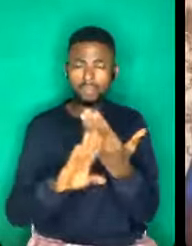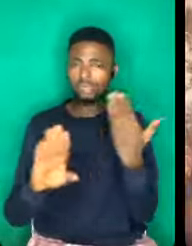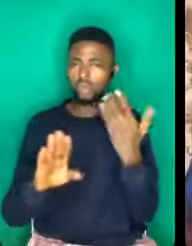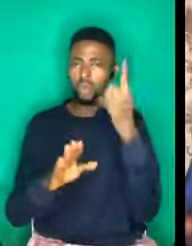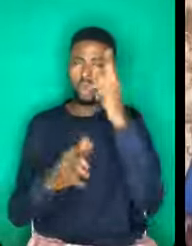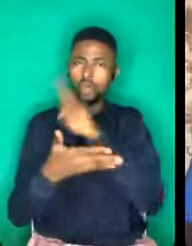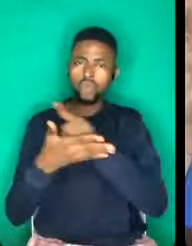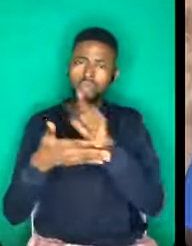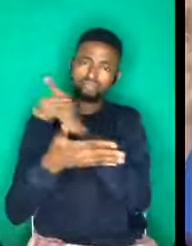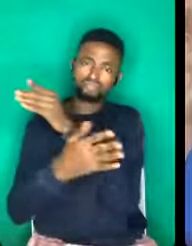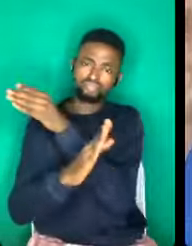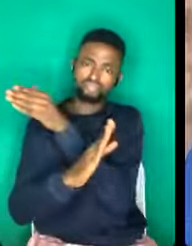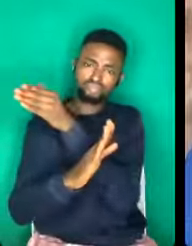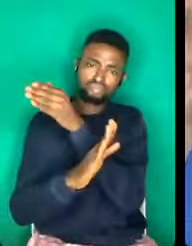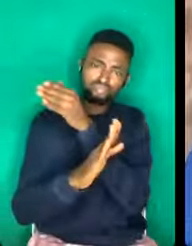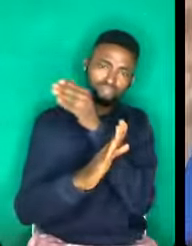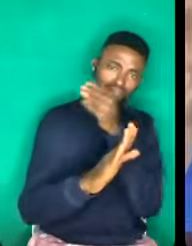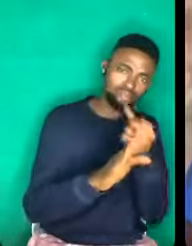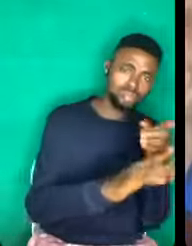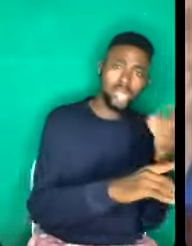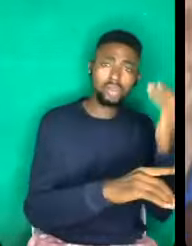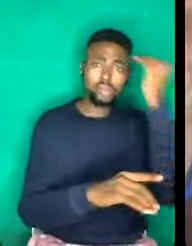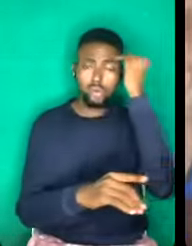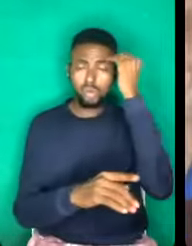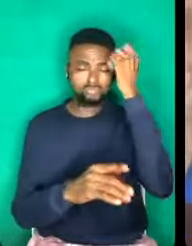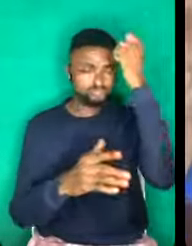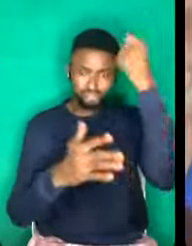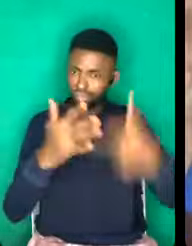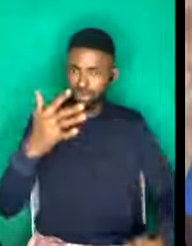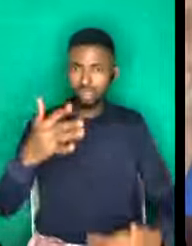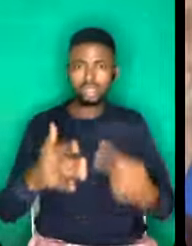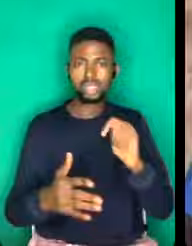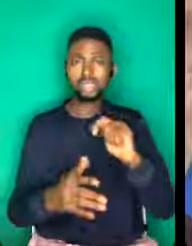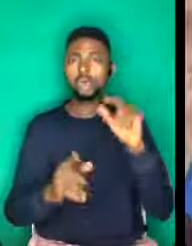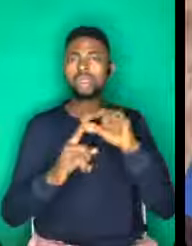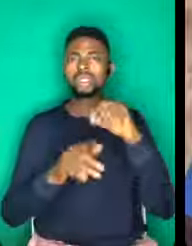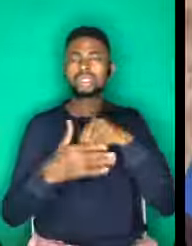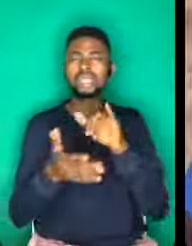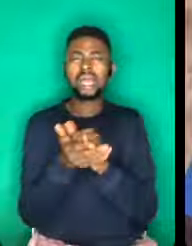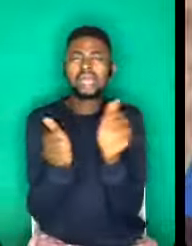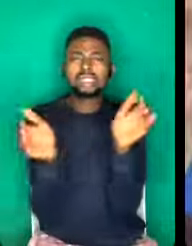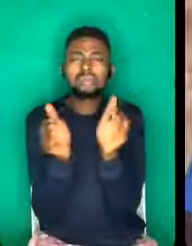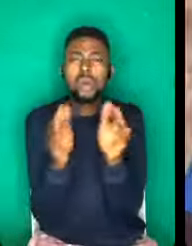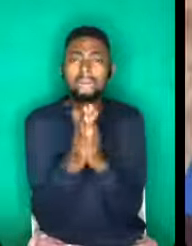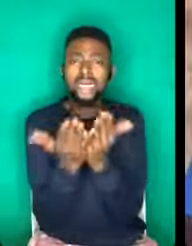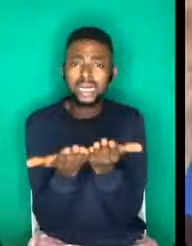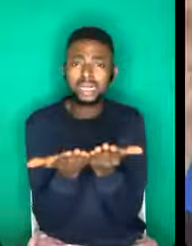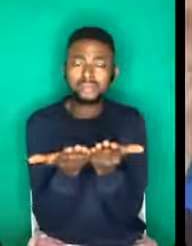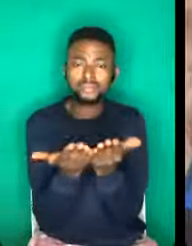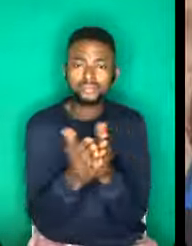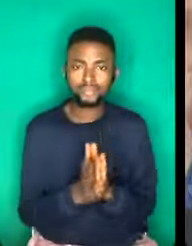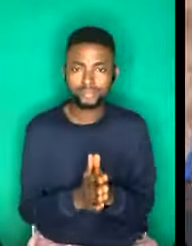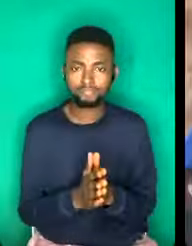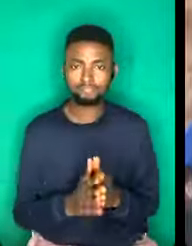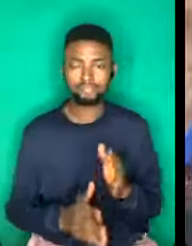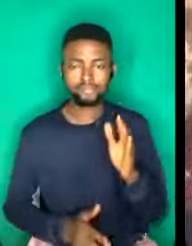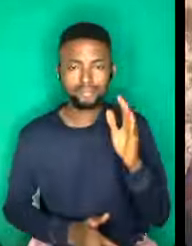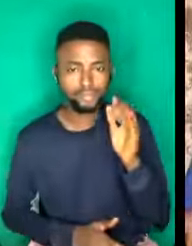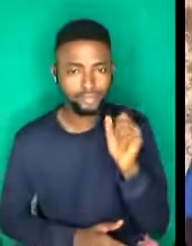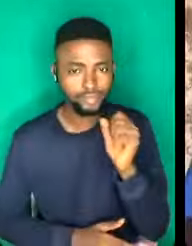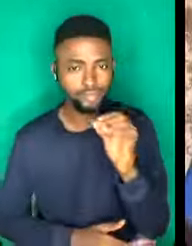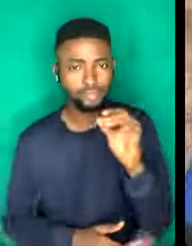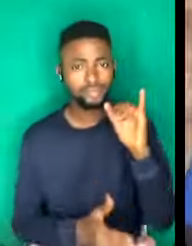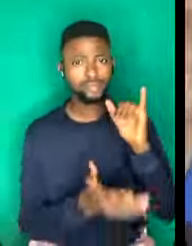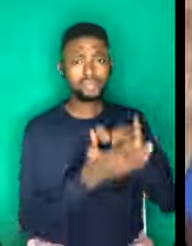I know almost all the words in that small book. So that wasn't